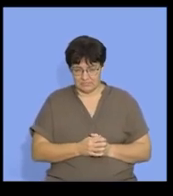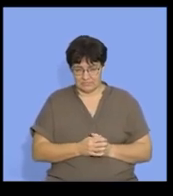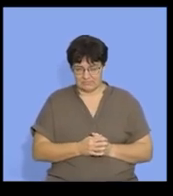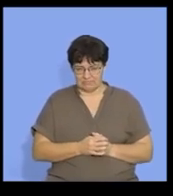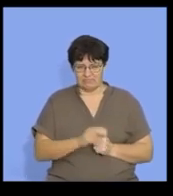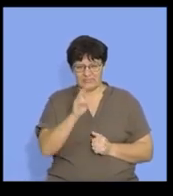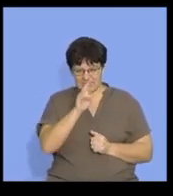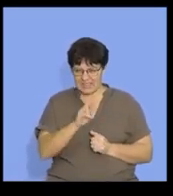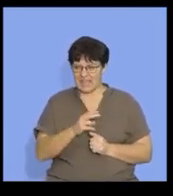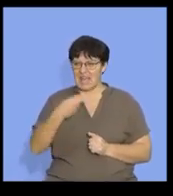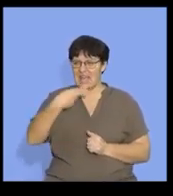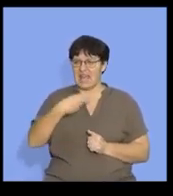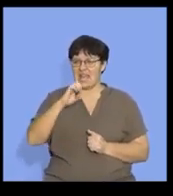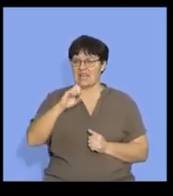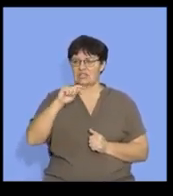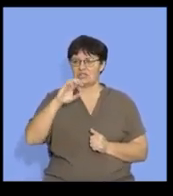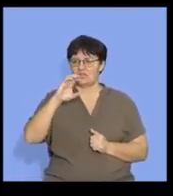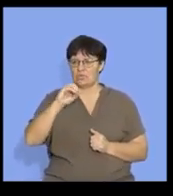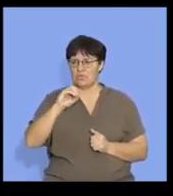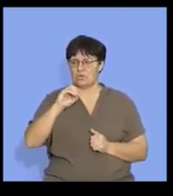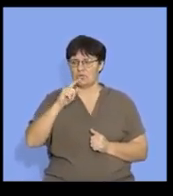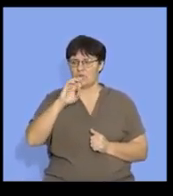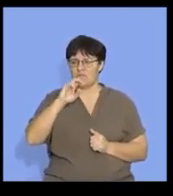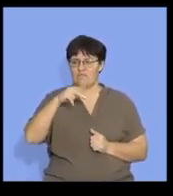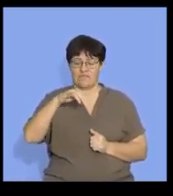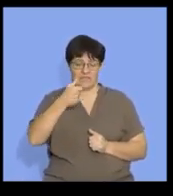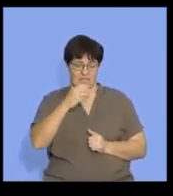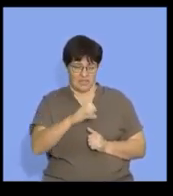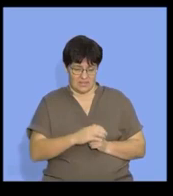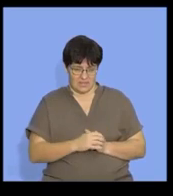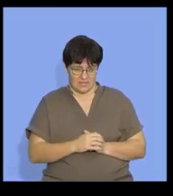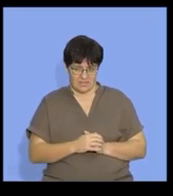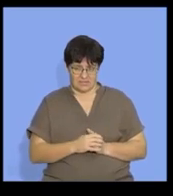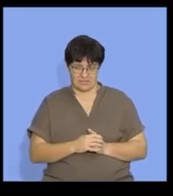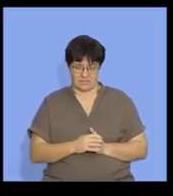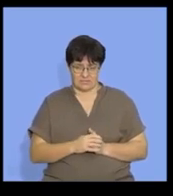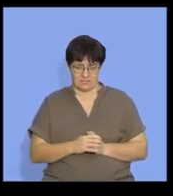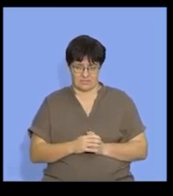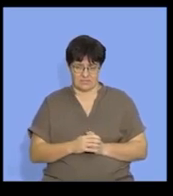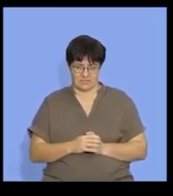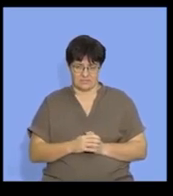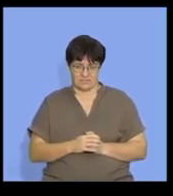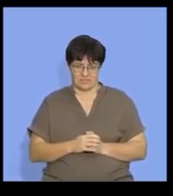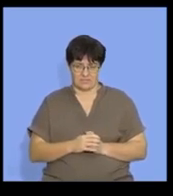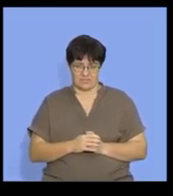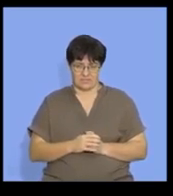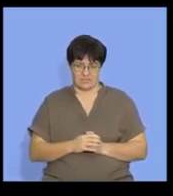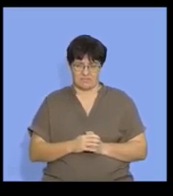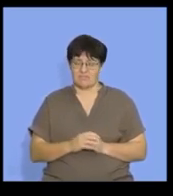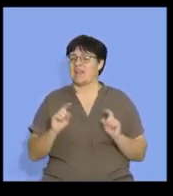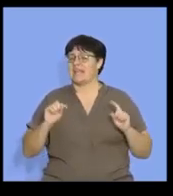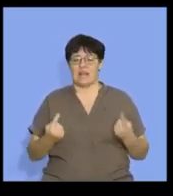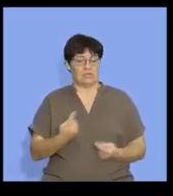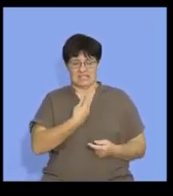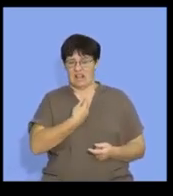it's heterotrophic. Another word there you might have used, it is heterotrophic, right? It cannot make its